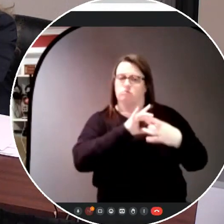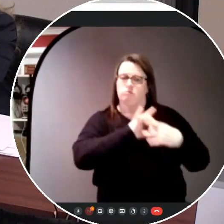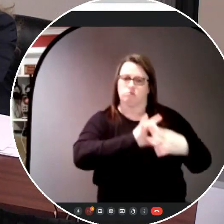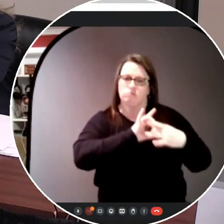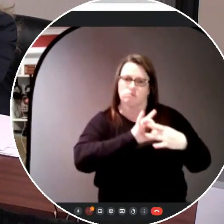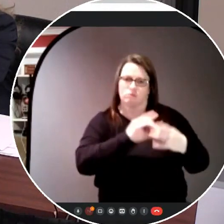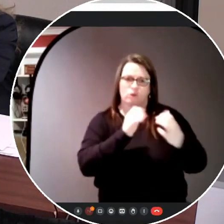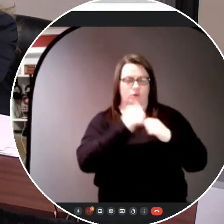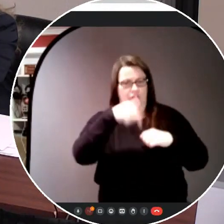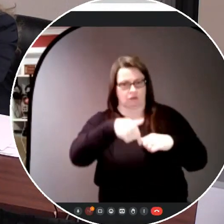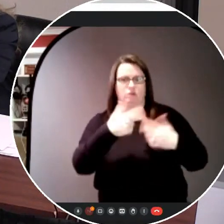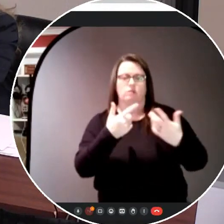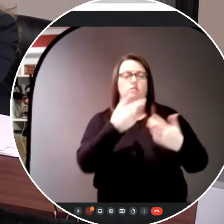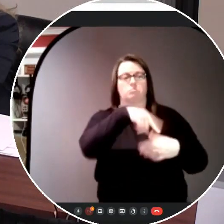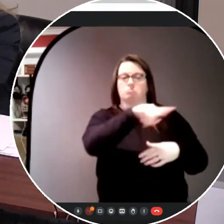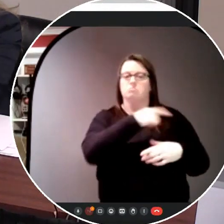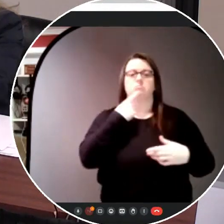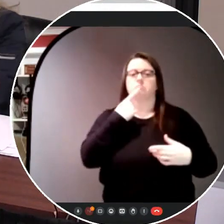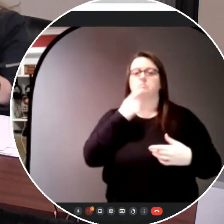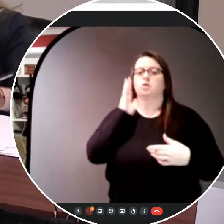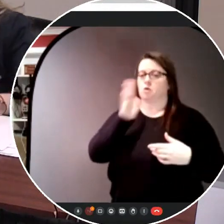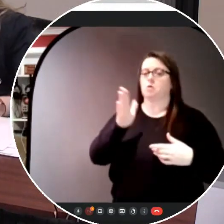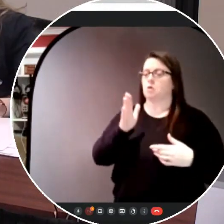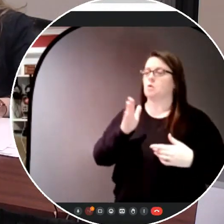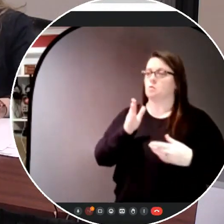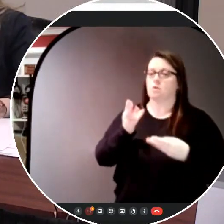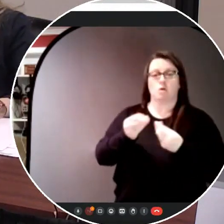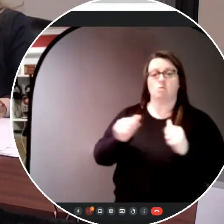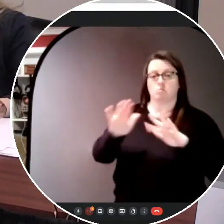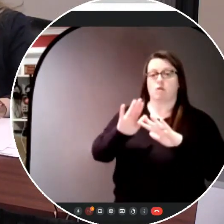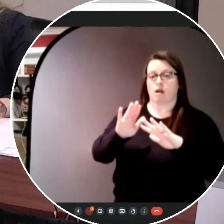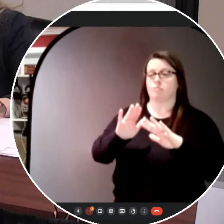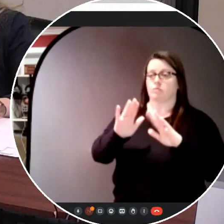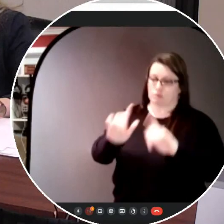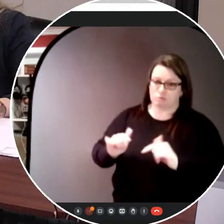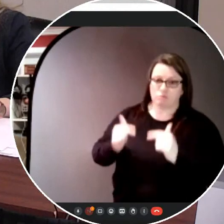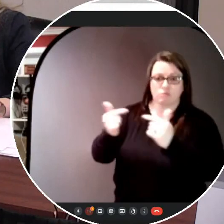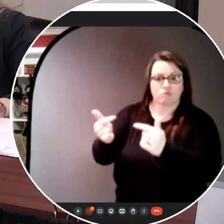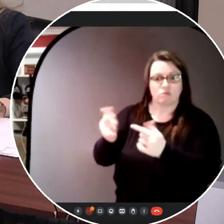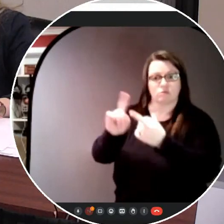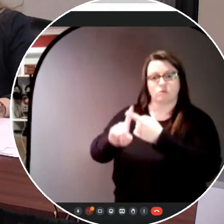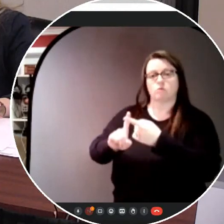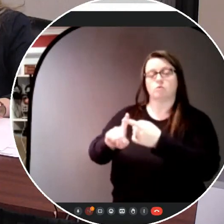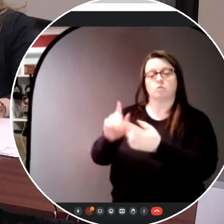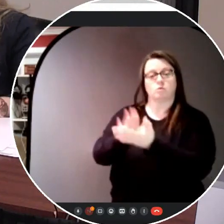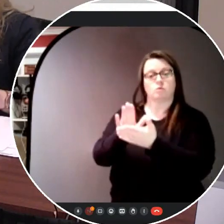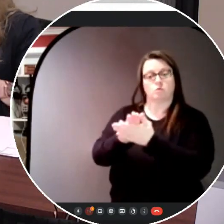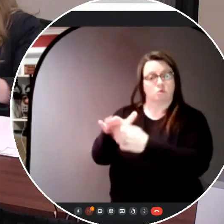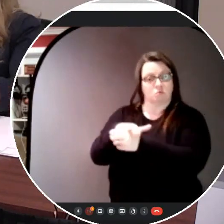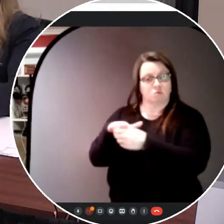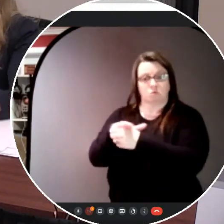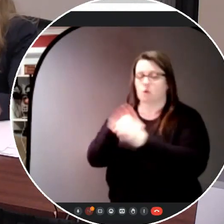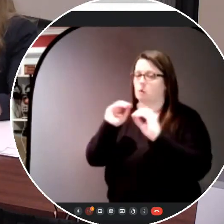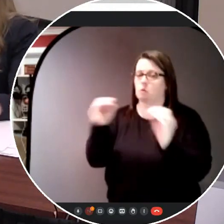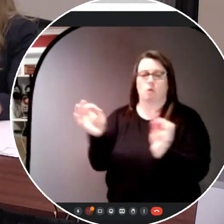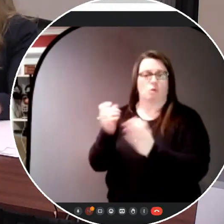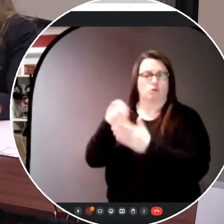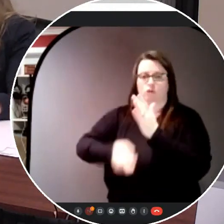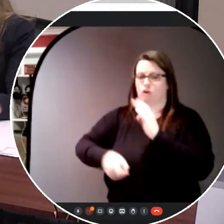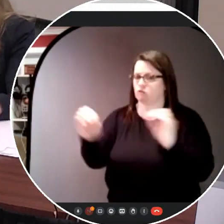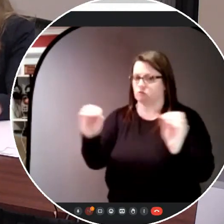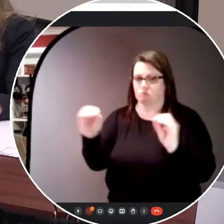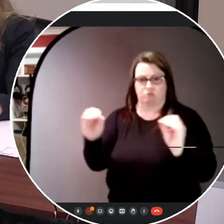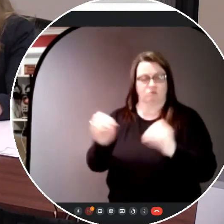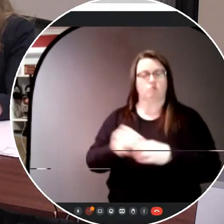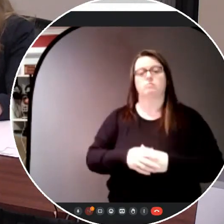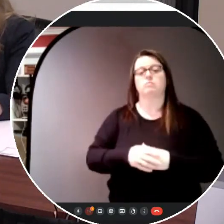have voluntarily said that they will turn the title of the property over to the school district at no cost, as long as